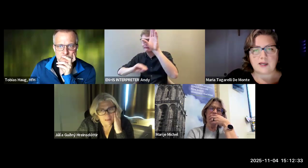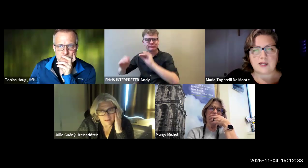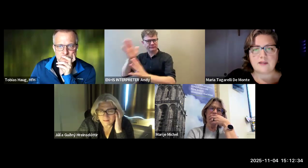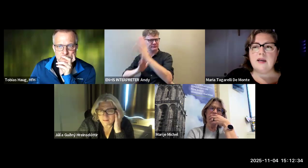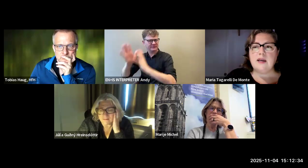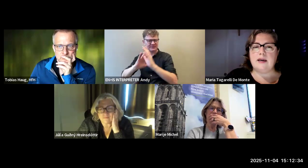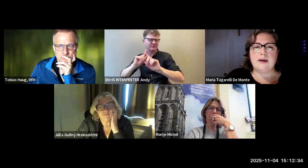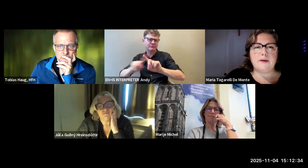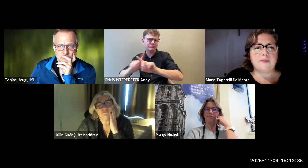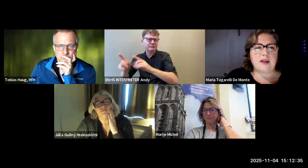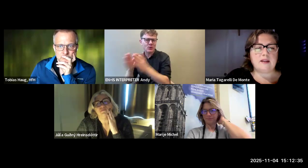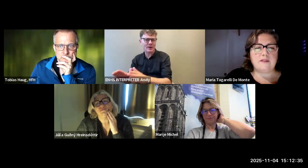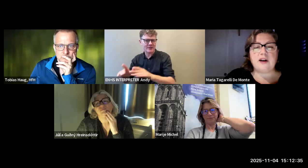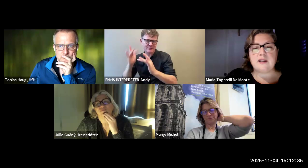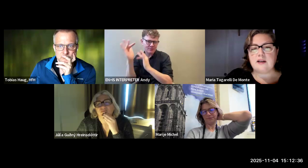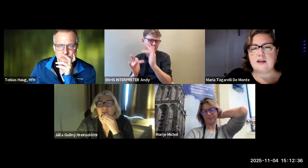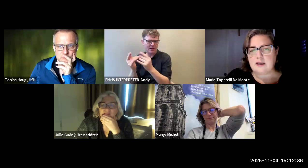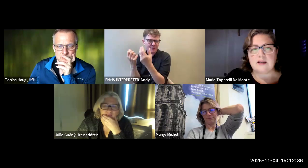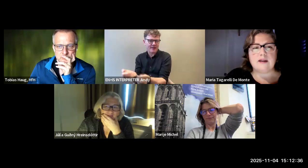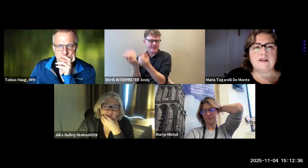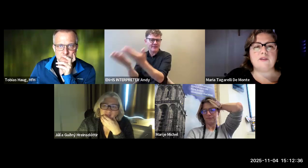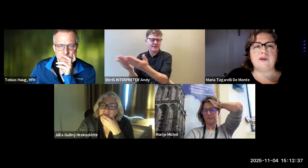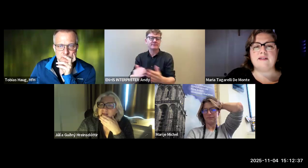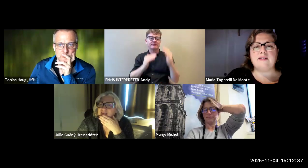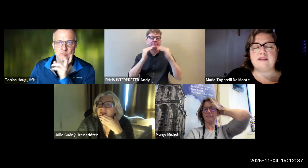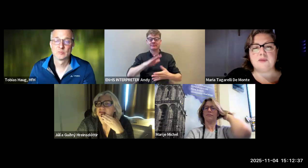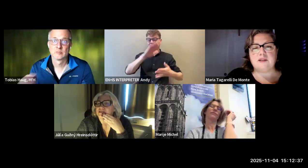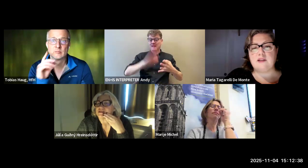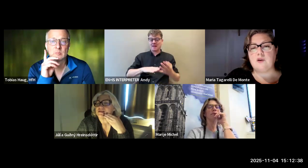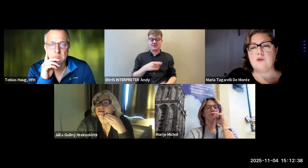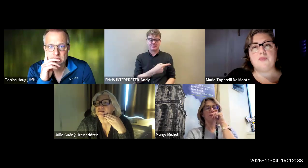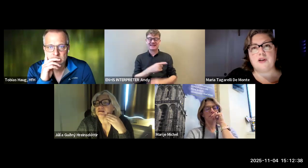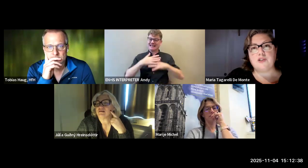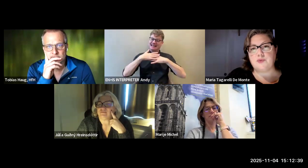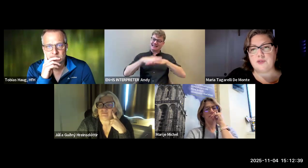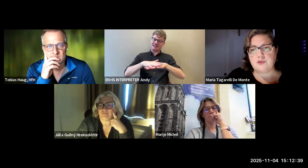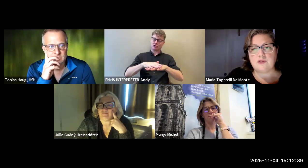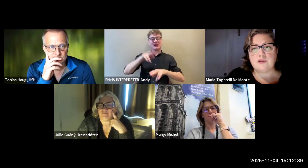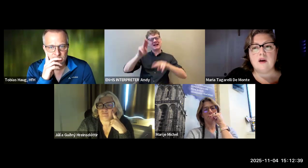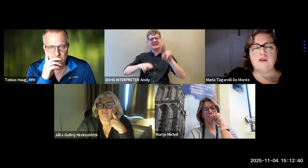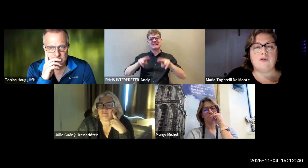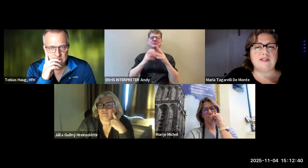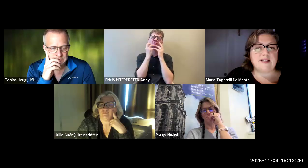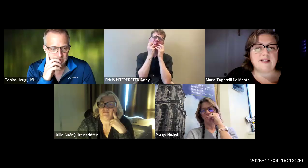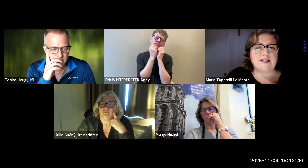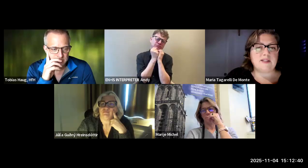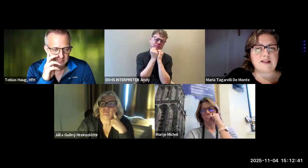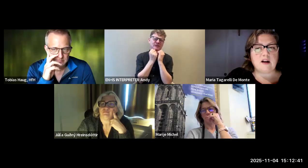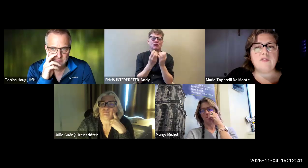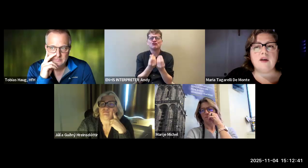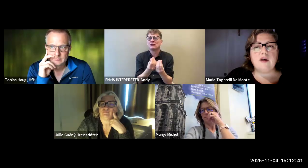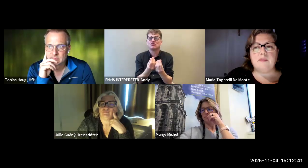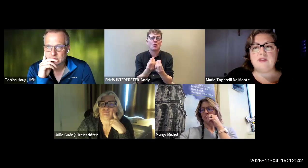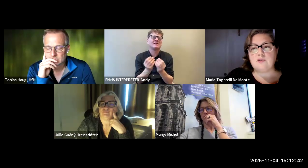in other ways. And finally, integrated assessment is not only a precious resource for